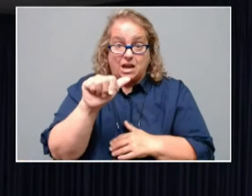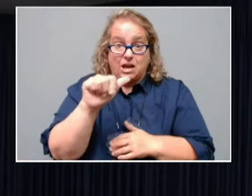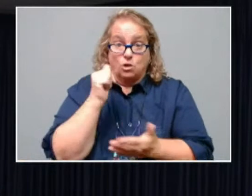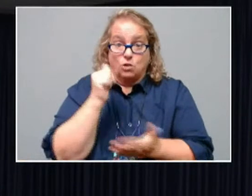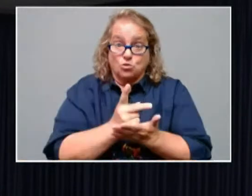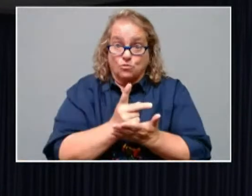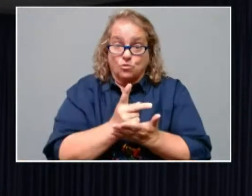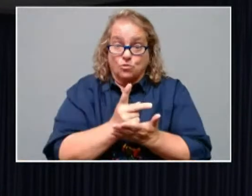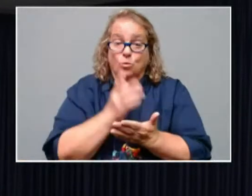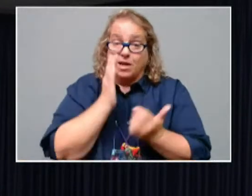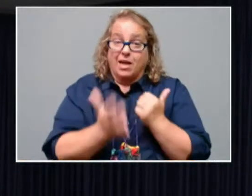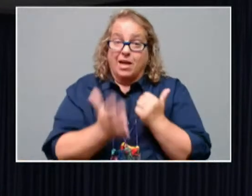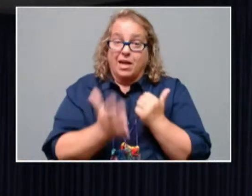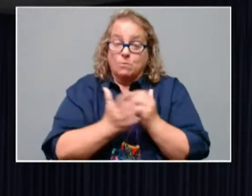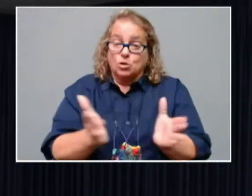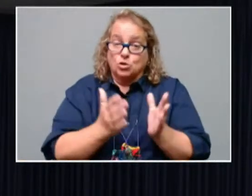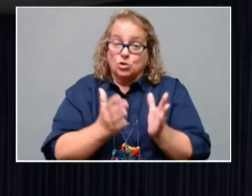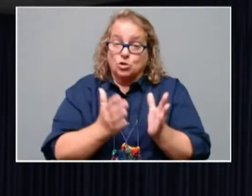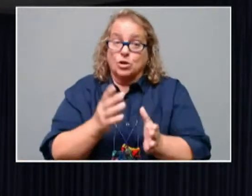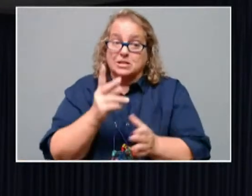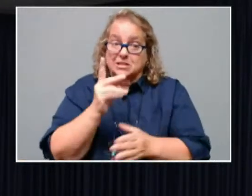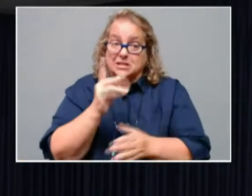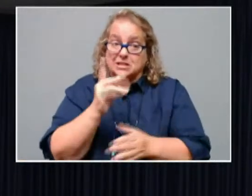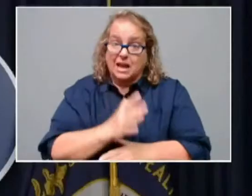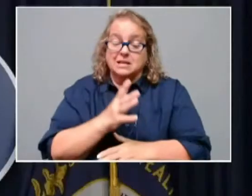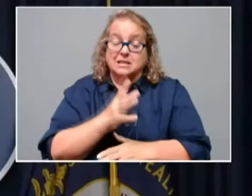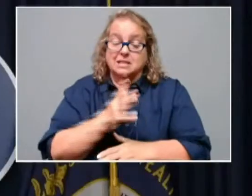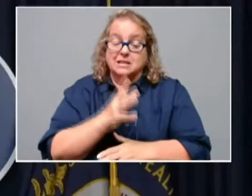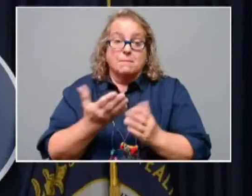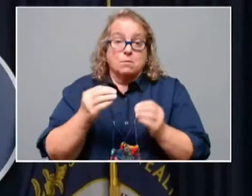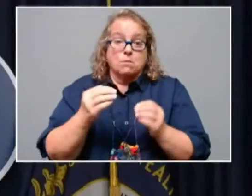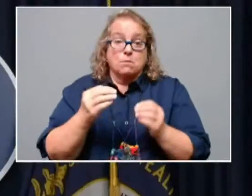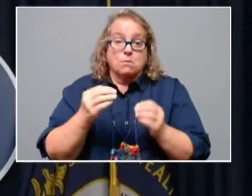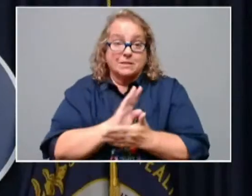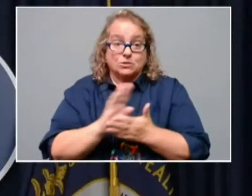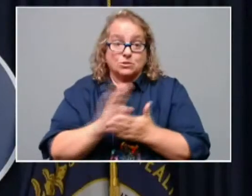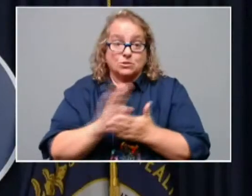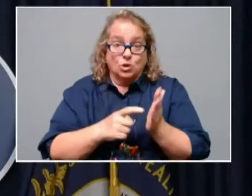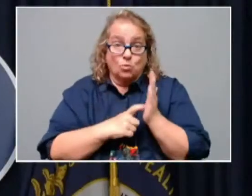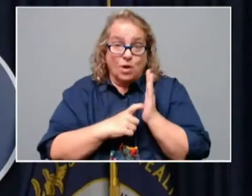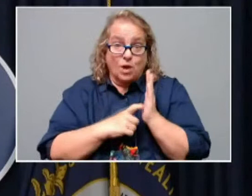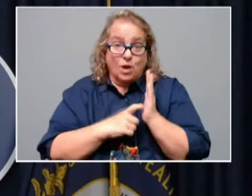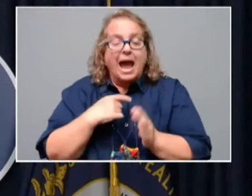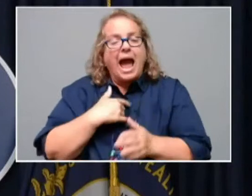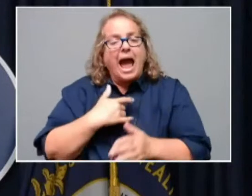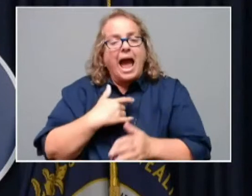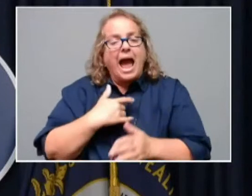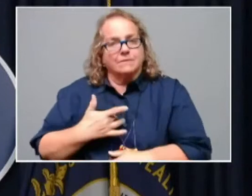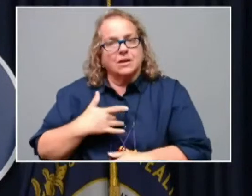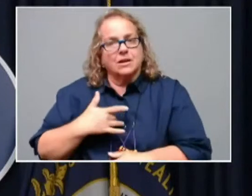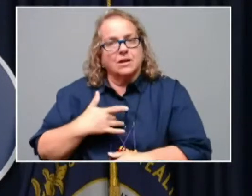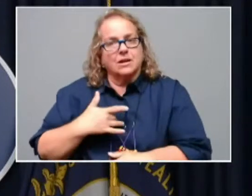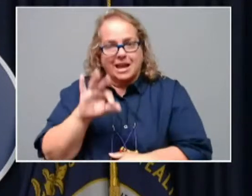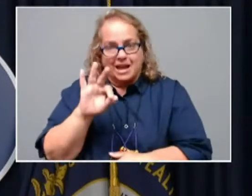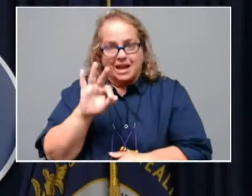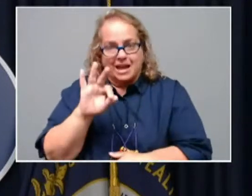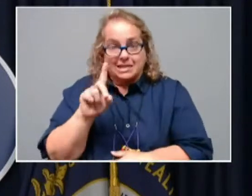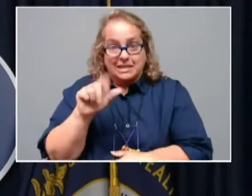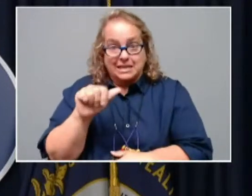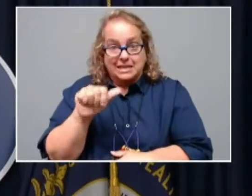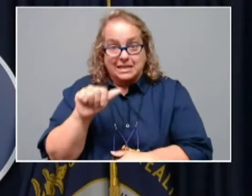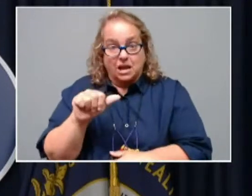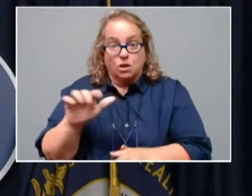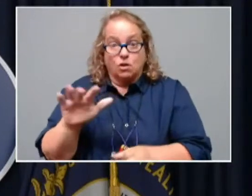should more businesses and events be requiring vaccination? So I believe that the FDA full